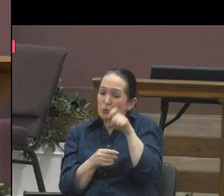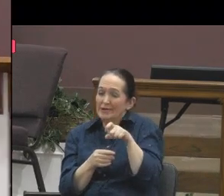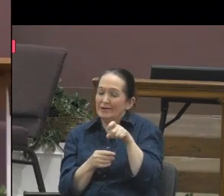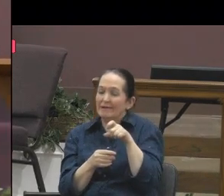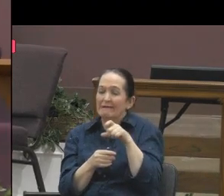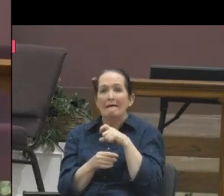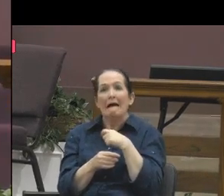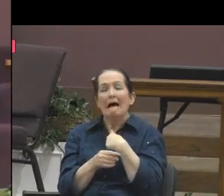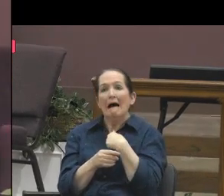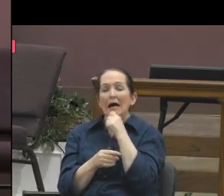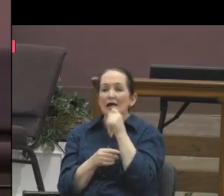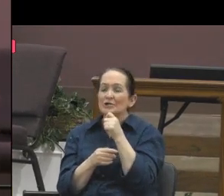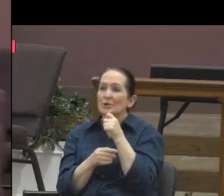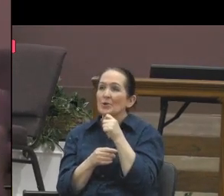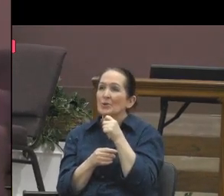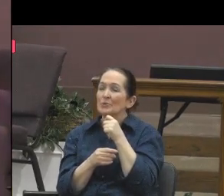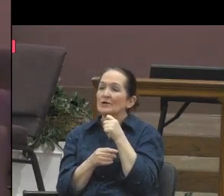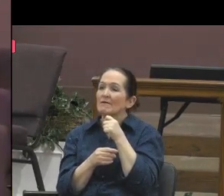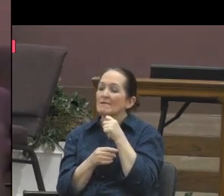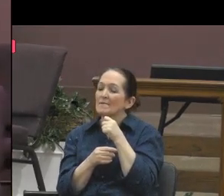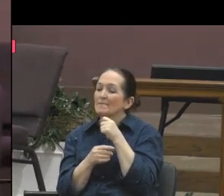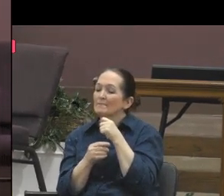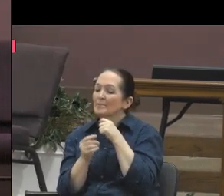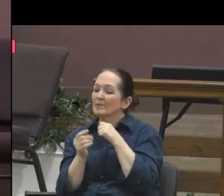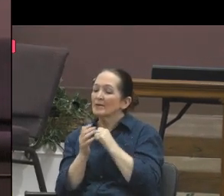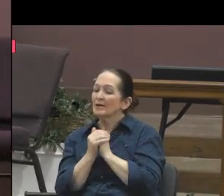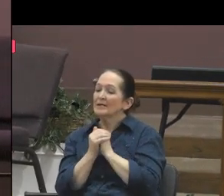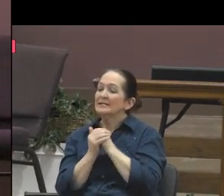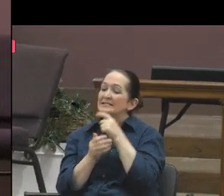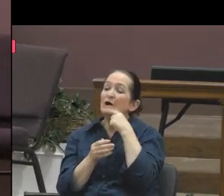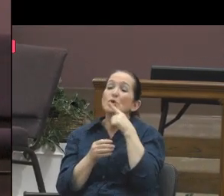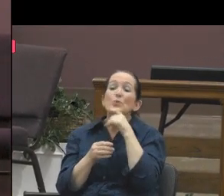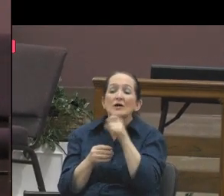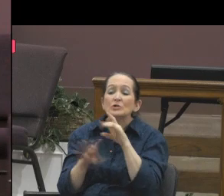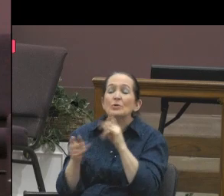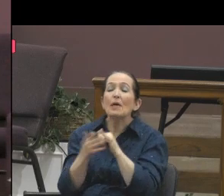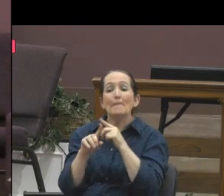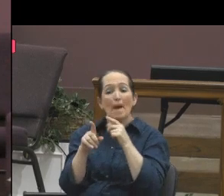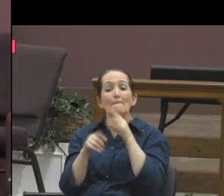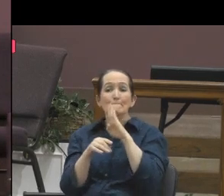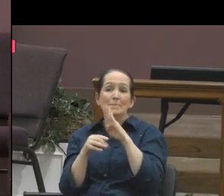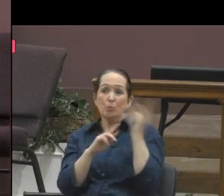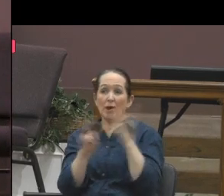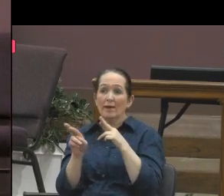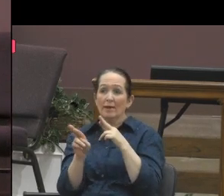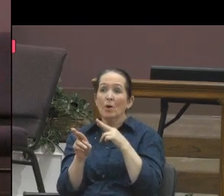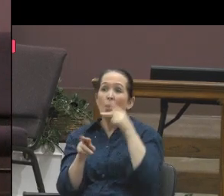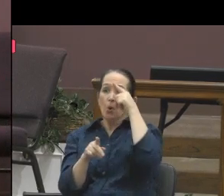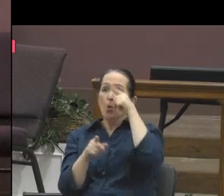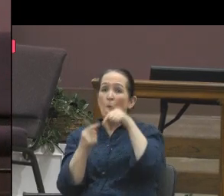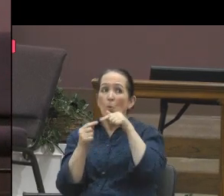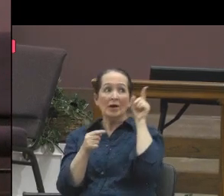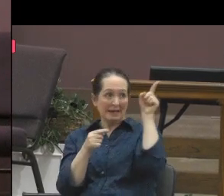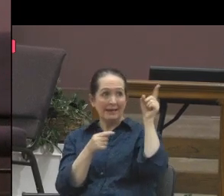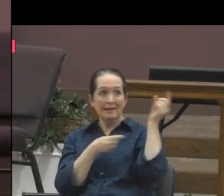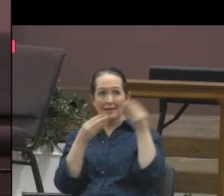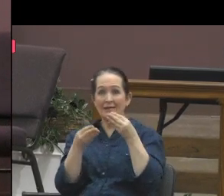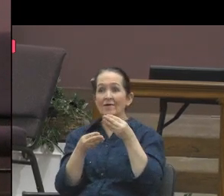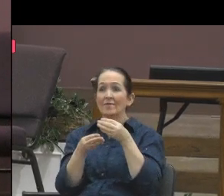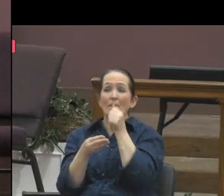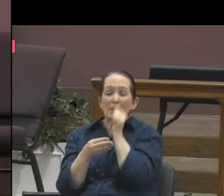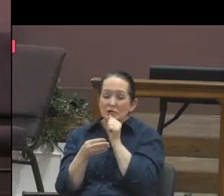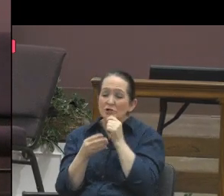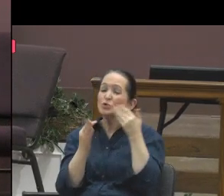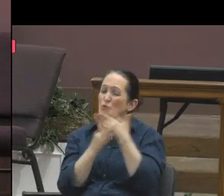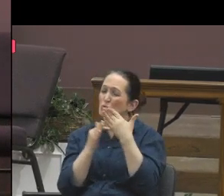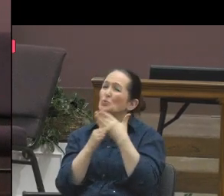And I don't dissuade you from praying for patience, but just be ready. Because when God grants patience, it's through trials